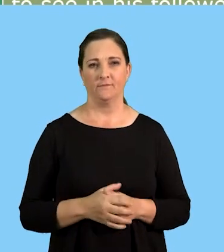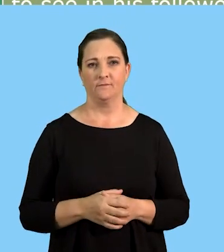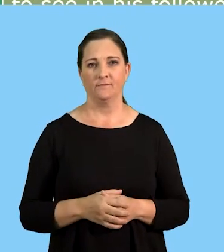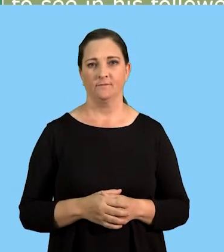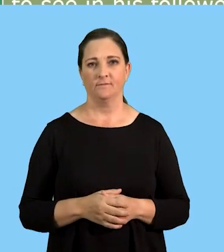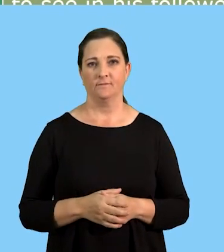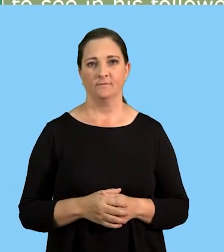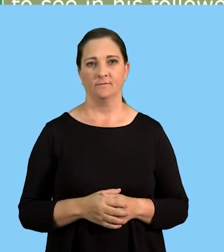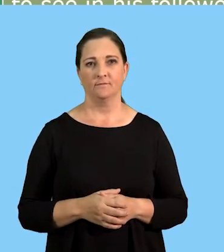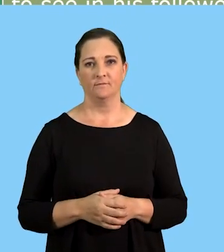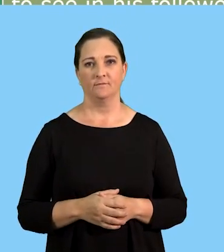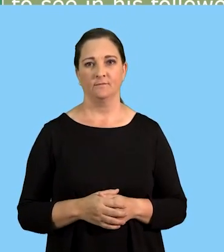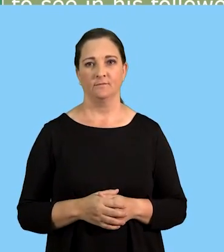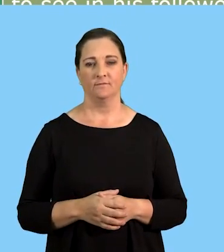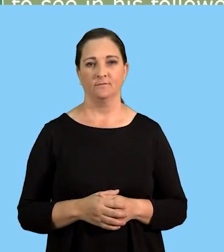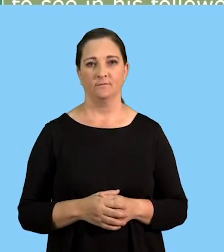that